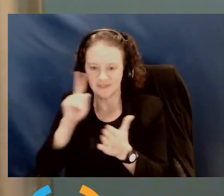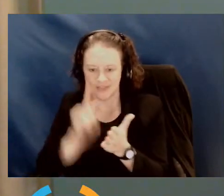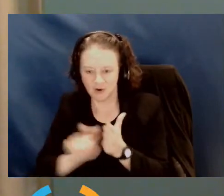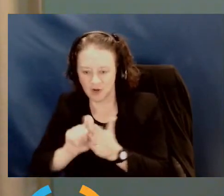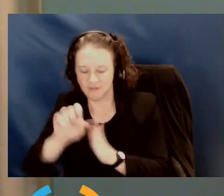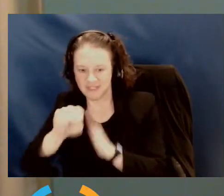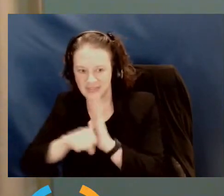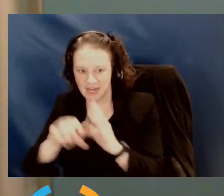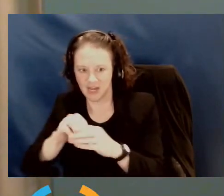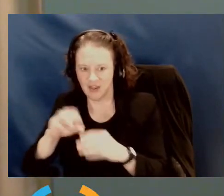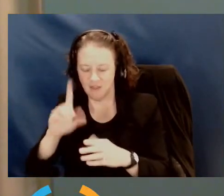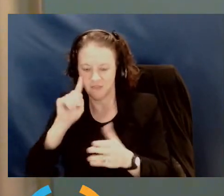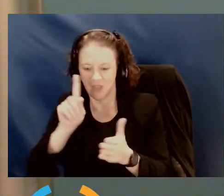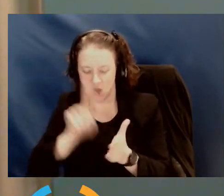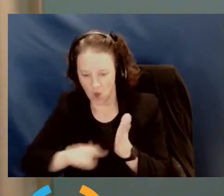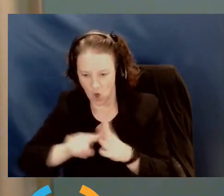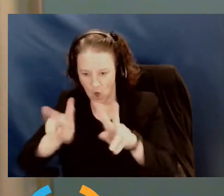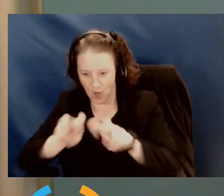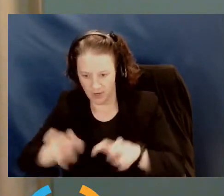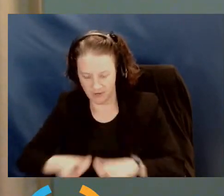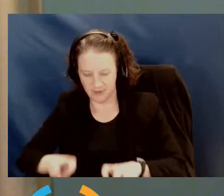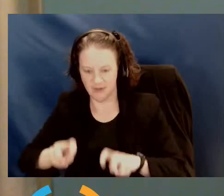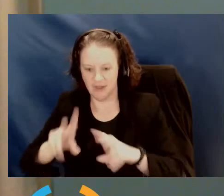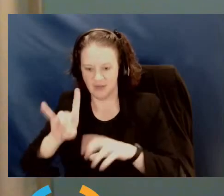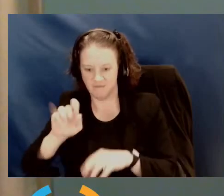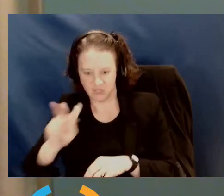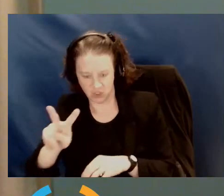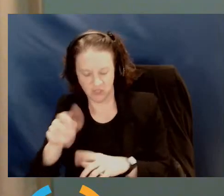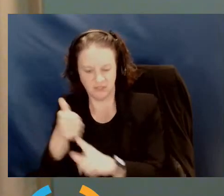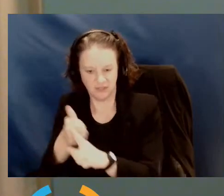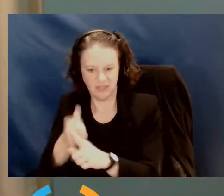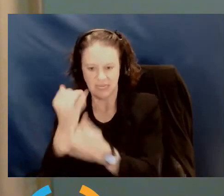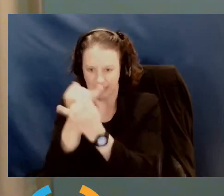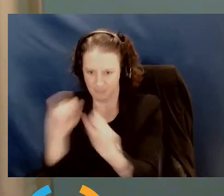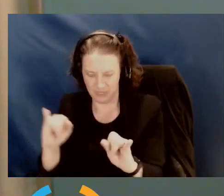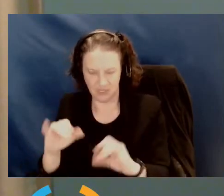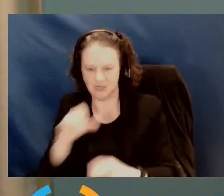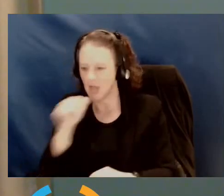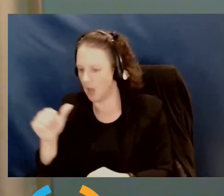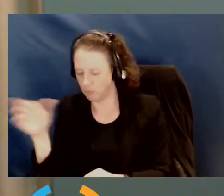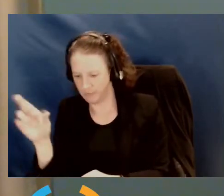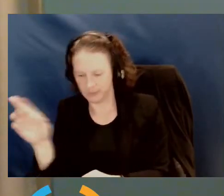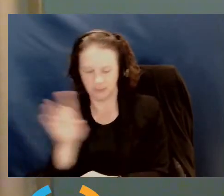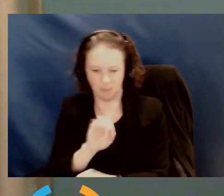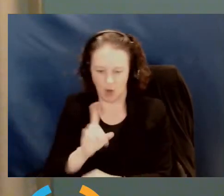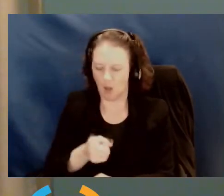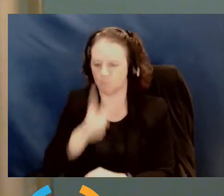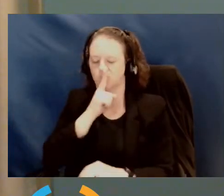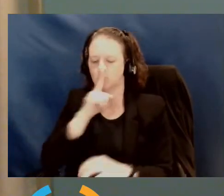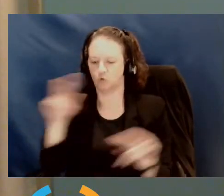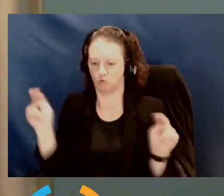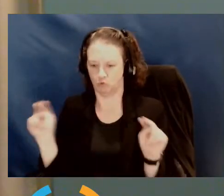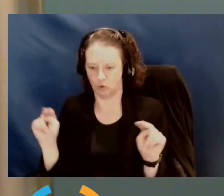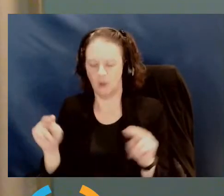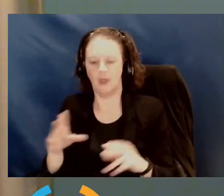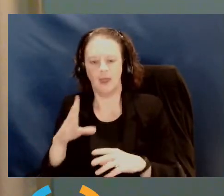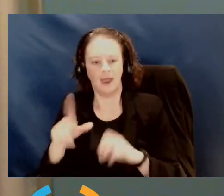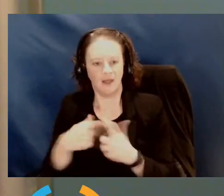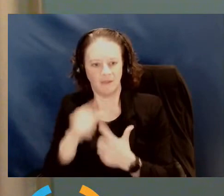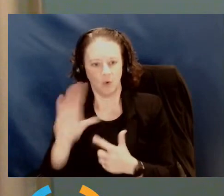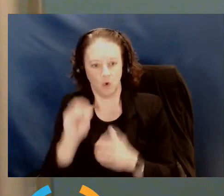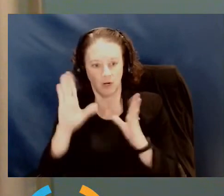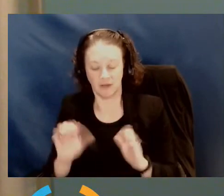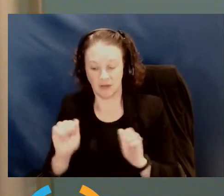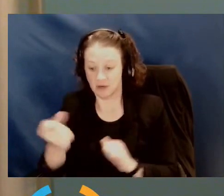is independent and nonpartisan. And the biggest key and the biggest thing that Oregonians can understand is that those professional auditors who work